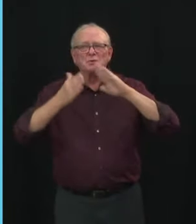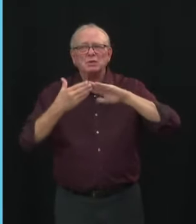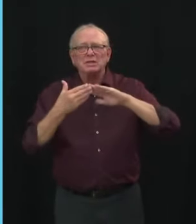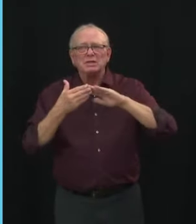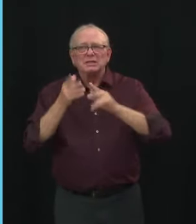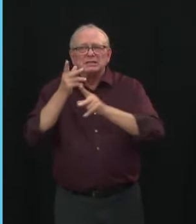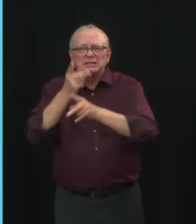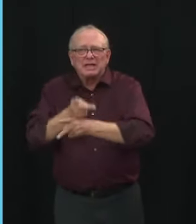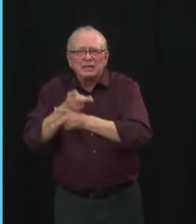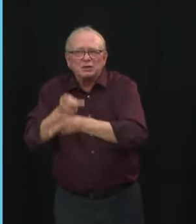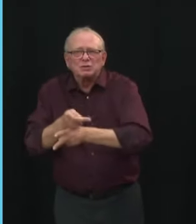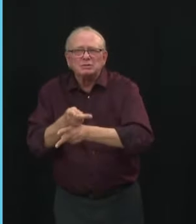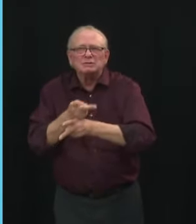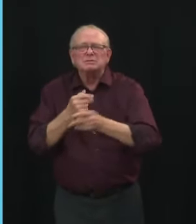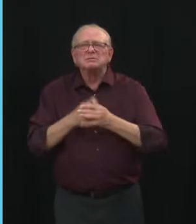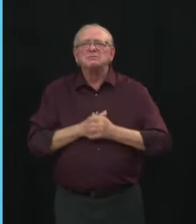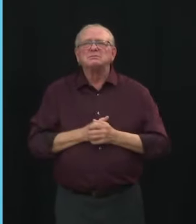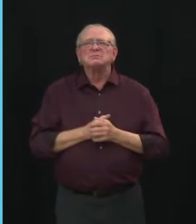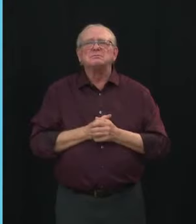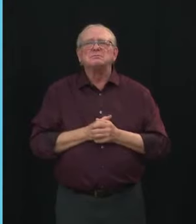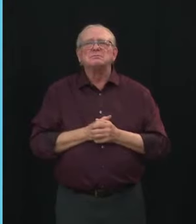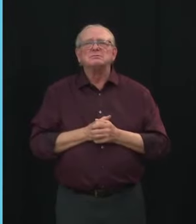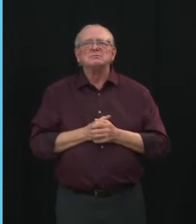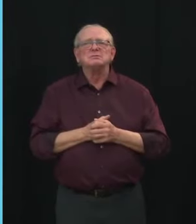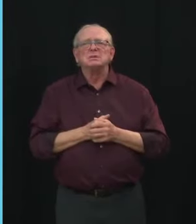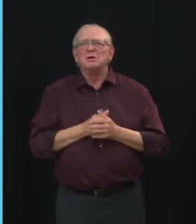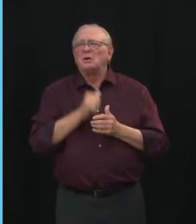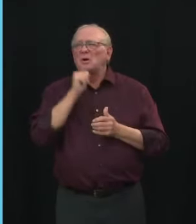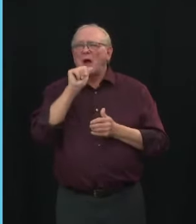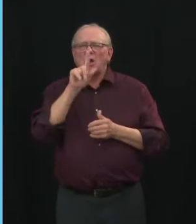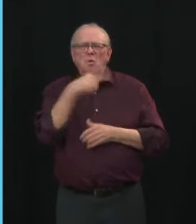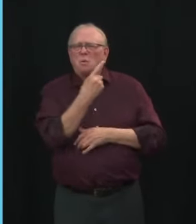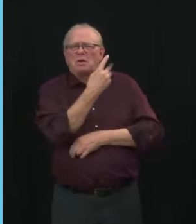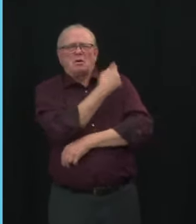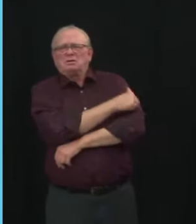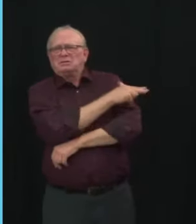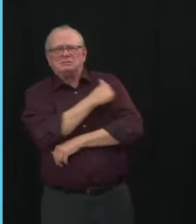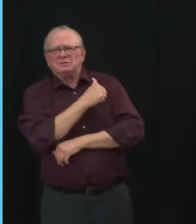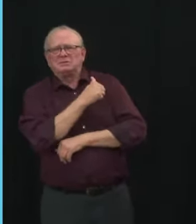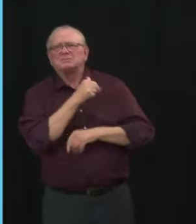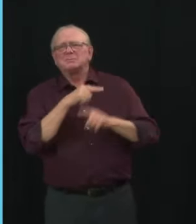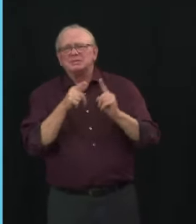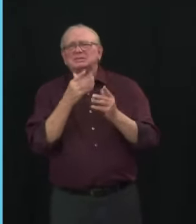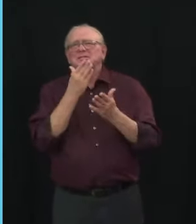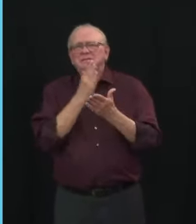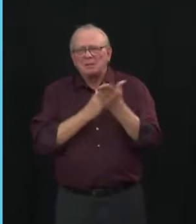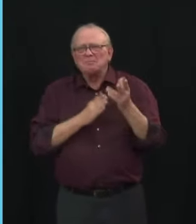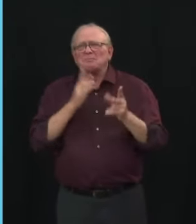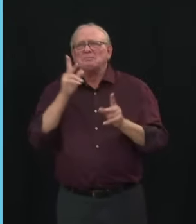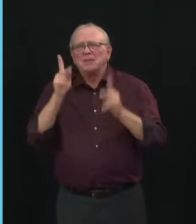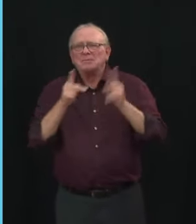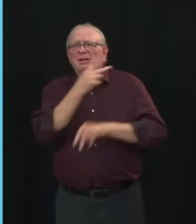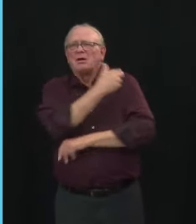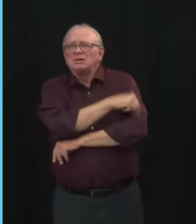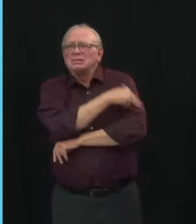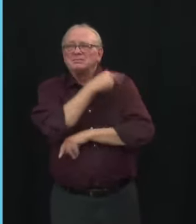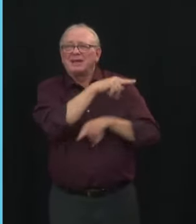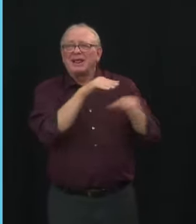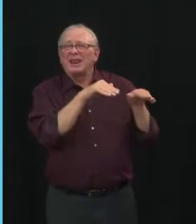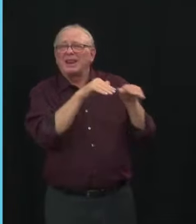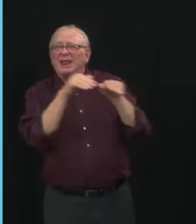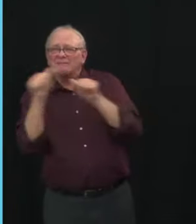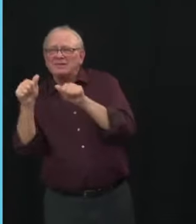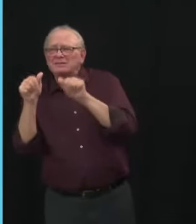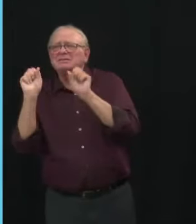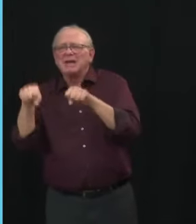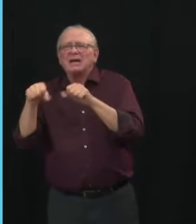as there is a pipeline for some individuals who are going to acute care and then moving to continuing care, and